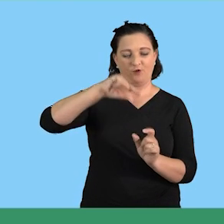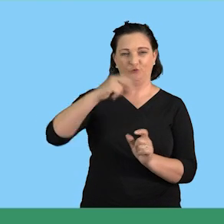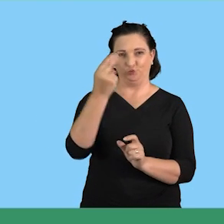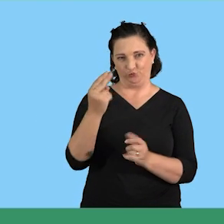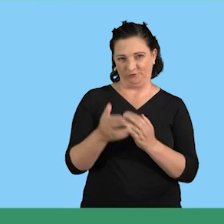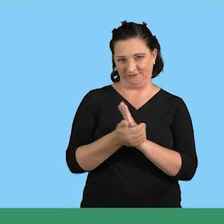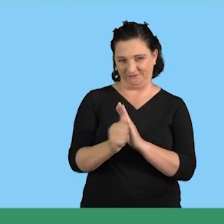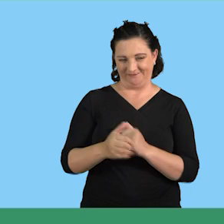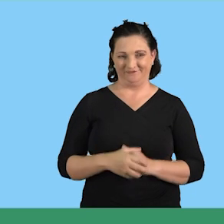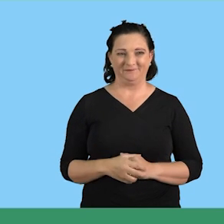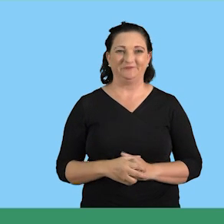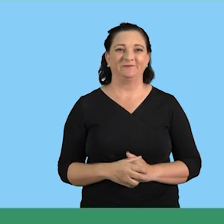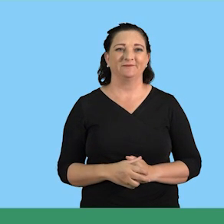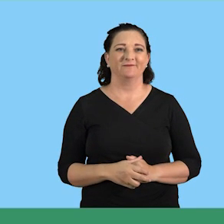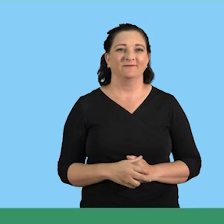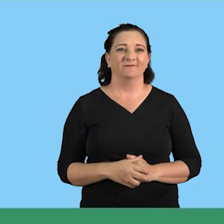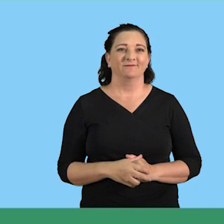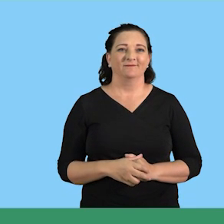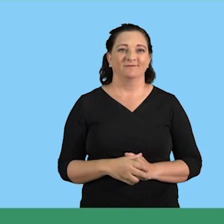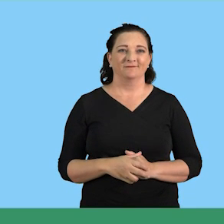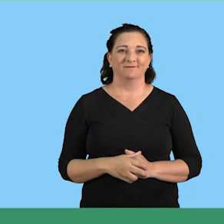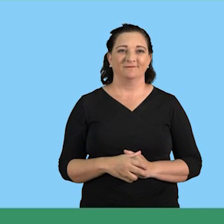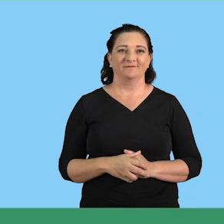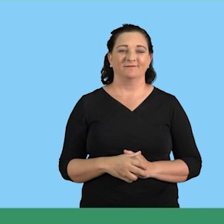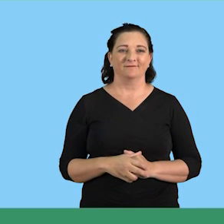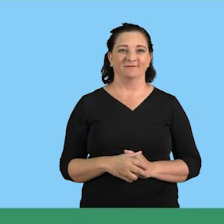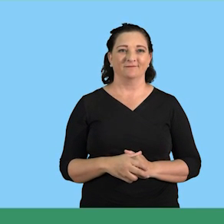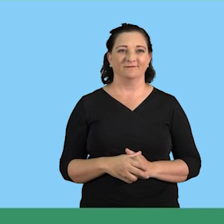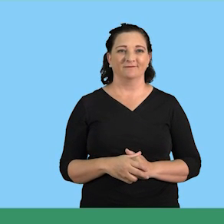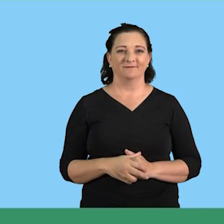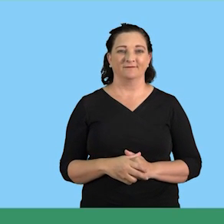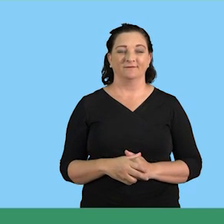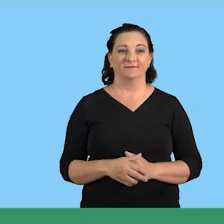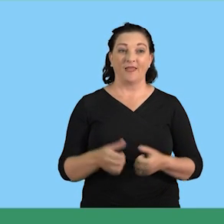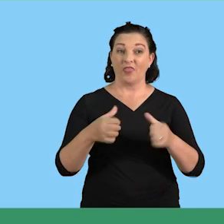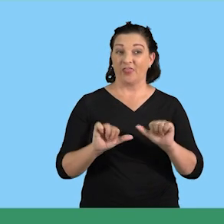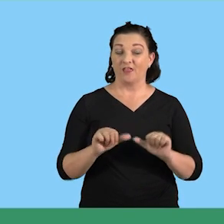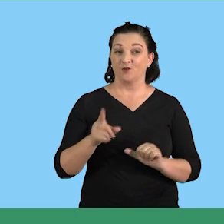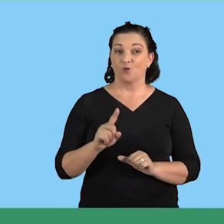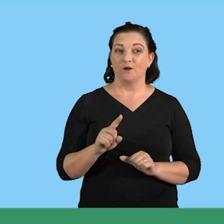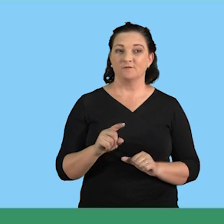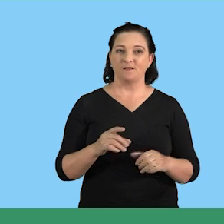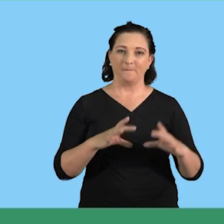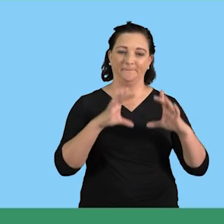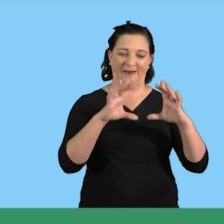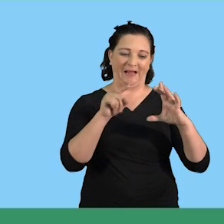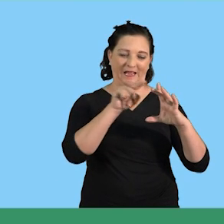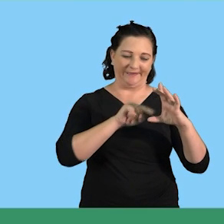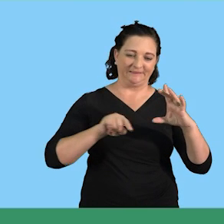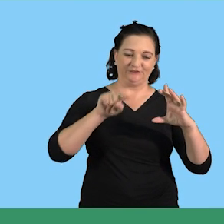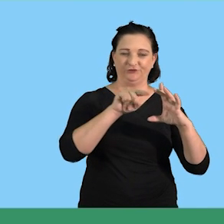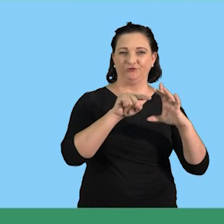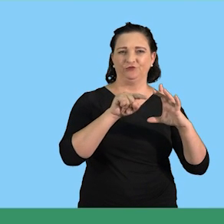here. Here is your bar graph. Here is your bar graph. All right, and then you've got a pie